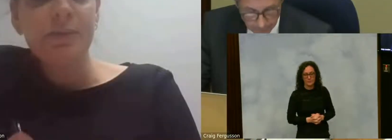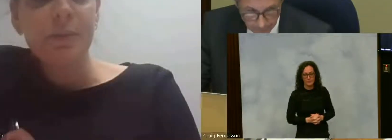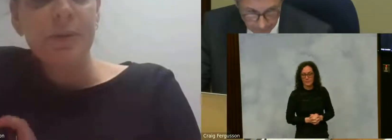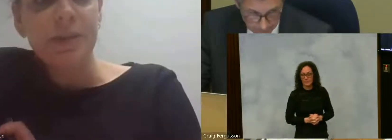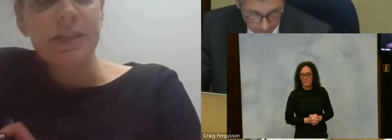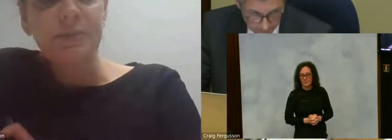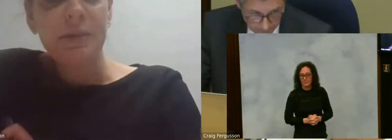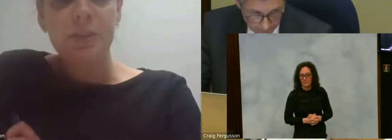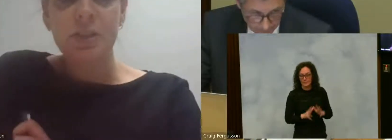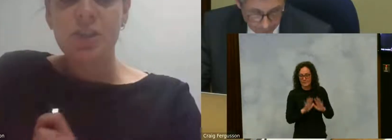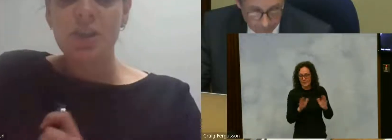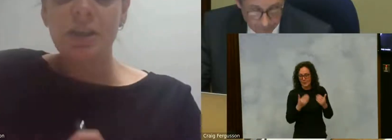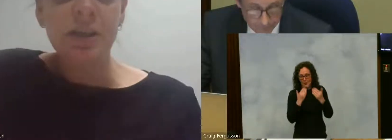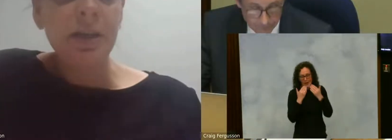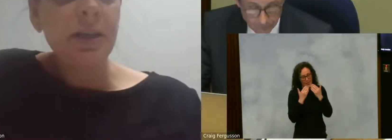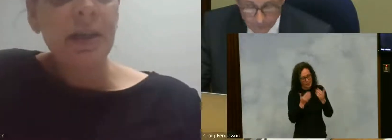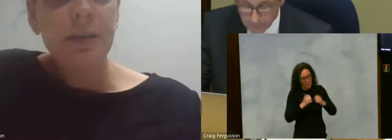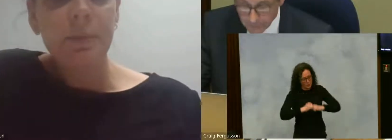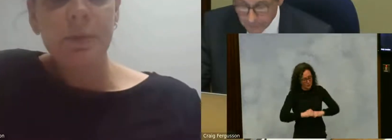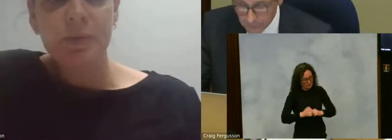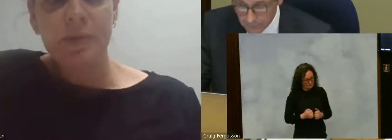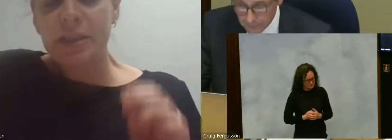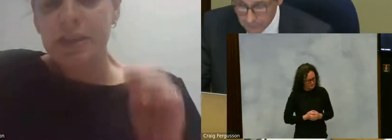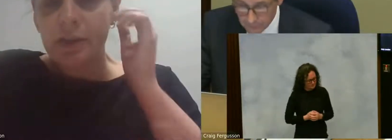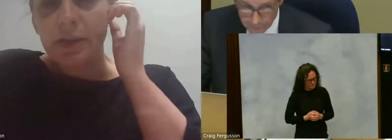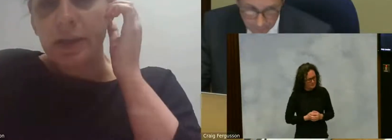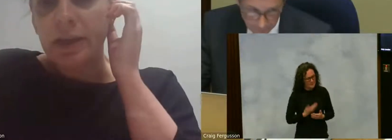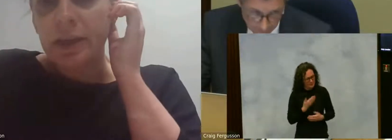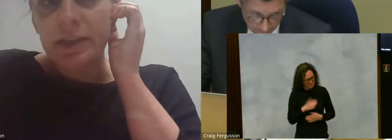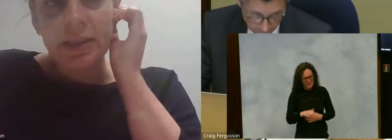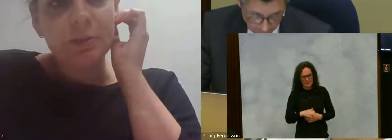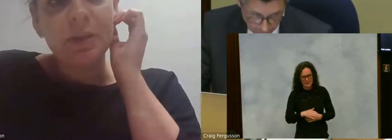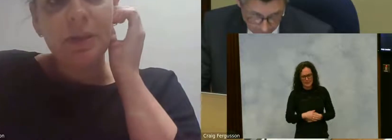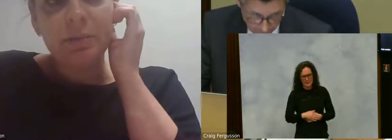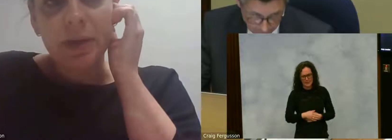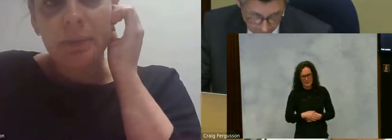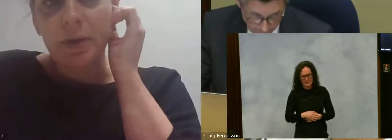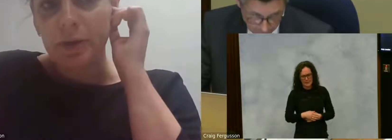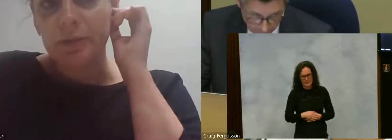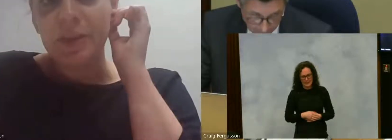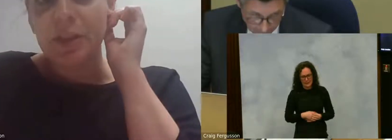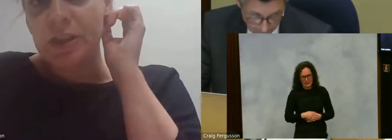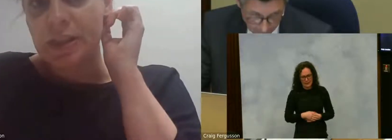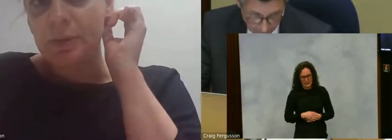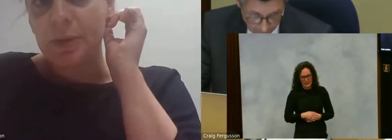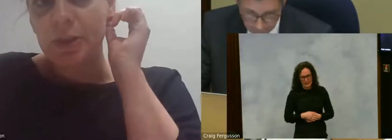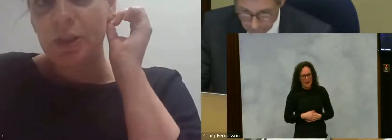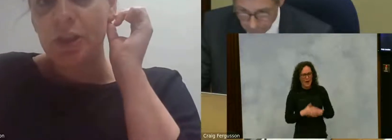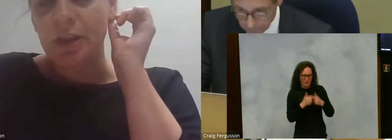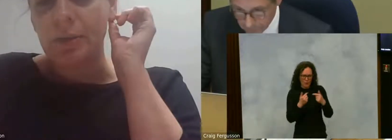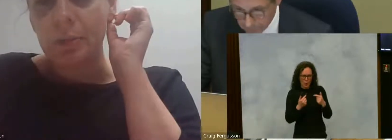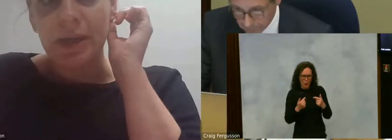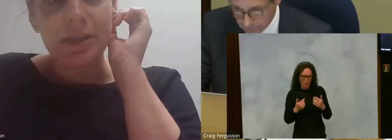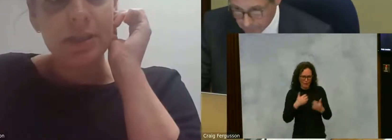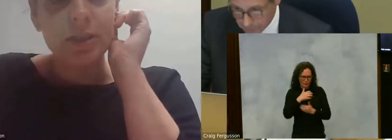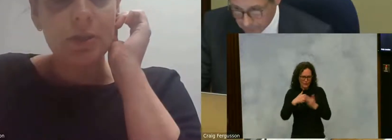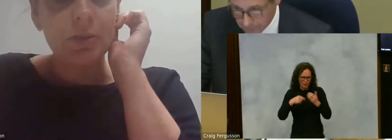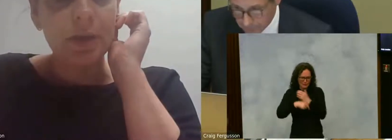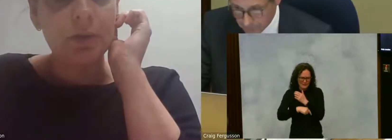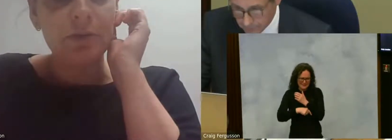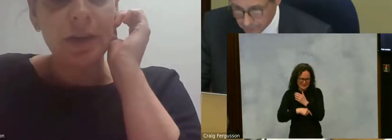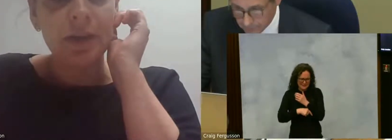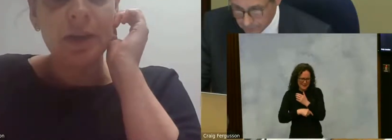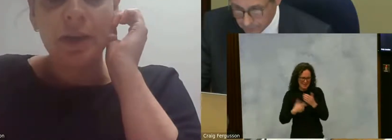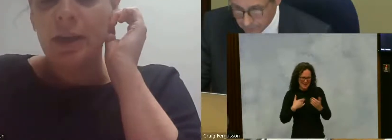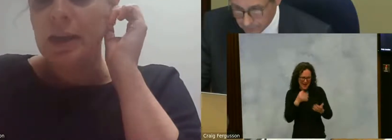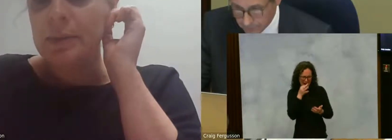Hi everyone, thanks very much, Chair. We've obviously got a considerably high amount of sundry debt which we've been asked to write